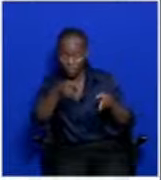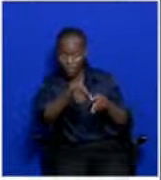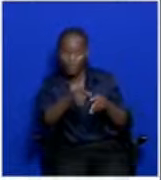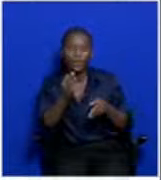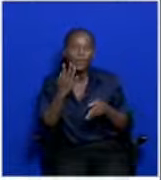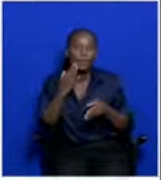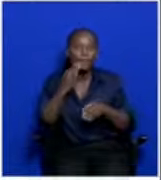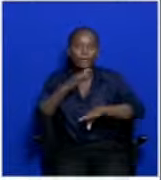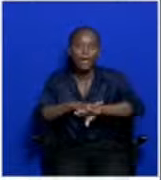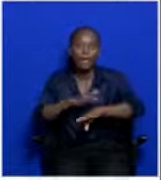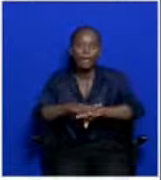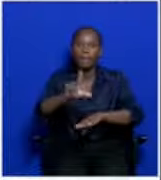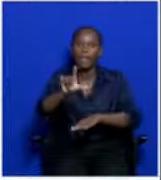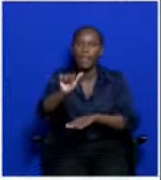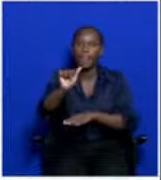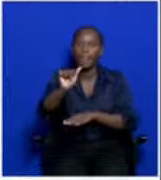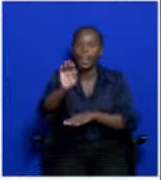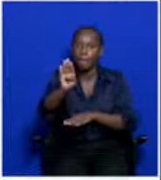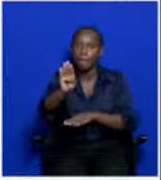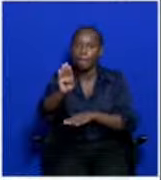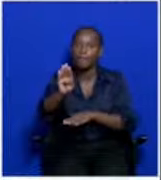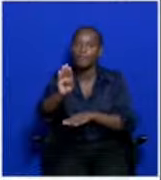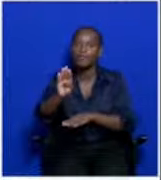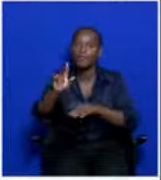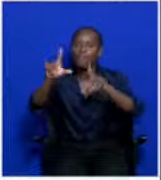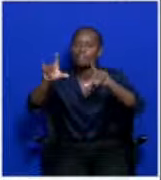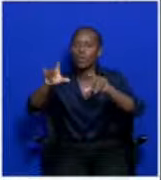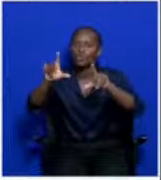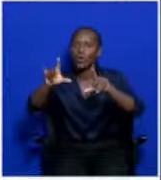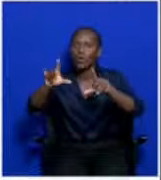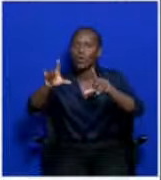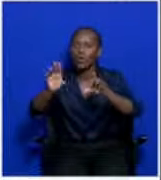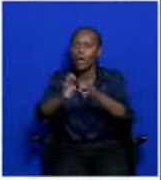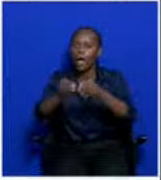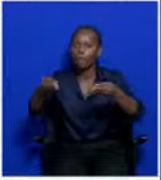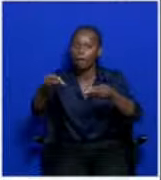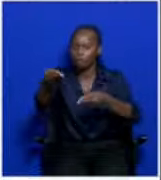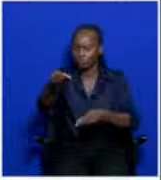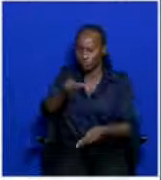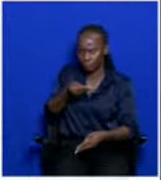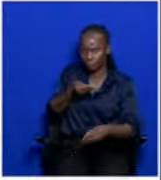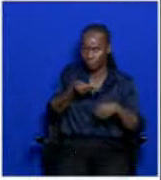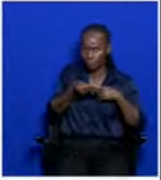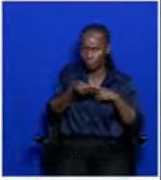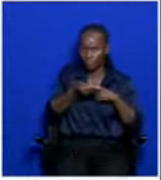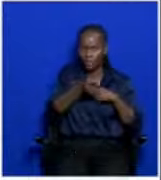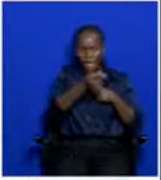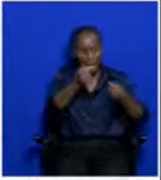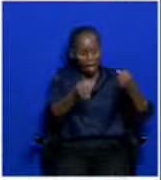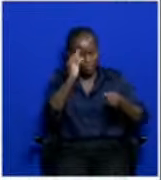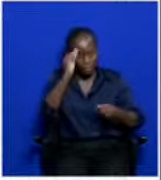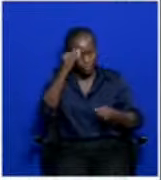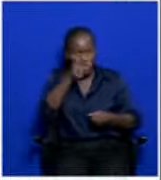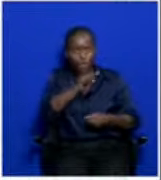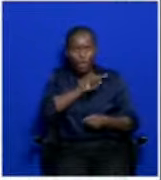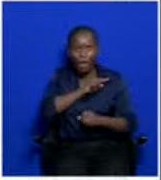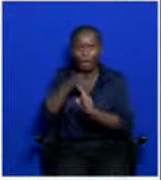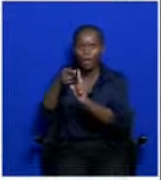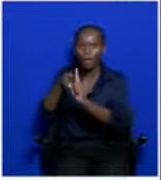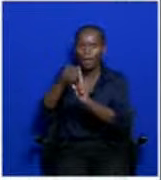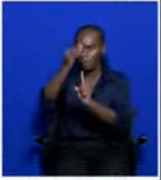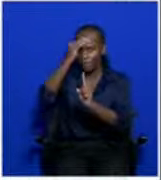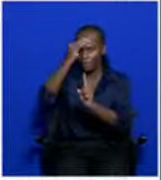the vehicle that Mackenzie is using. And Mackenzie in this photo album is seen standing next